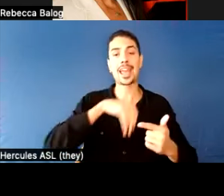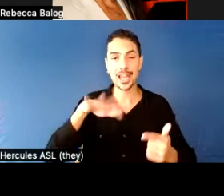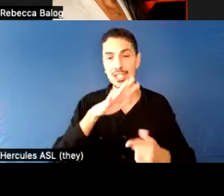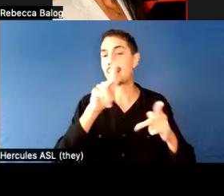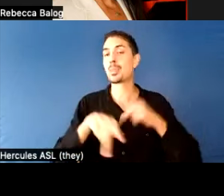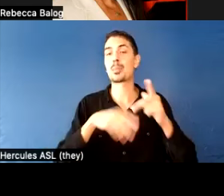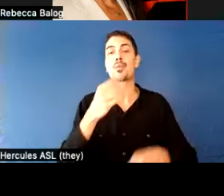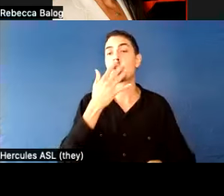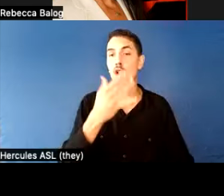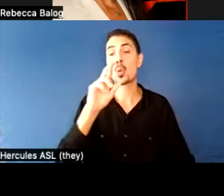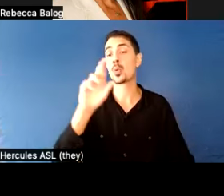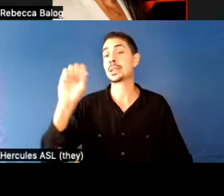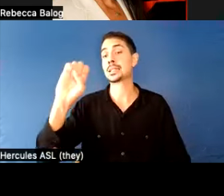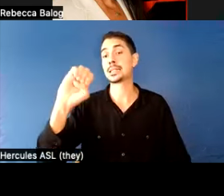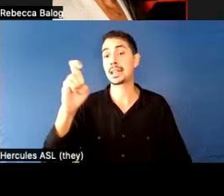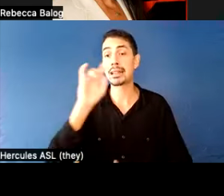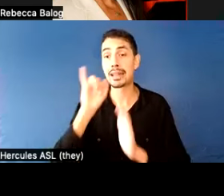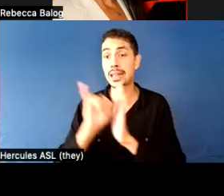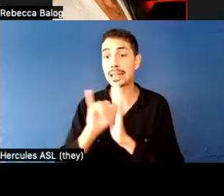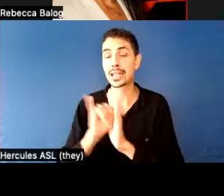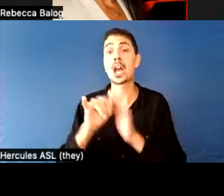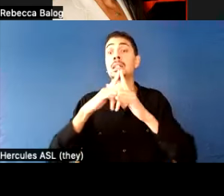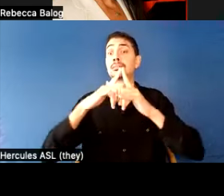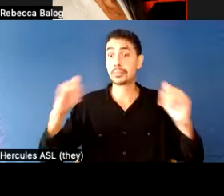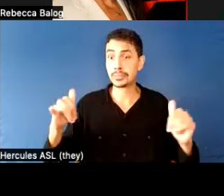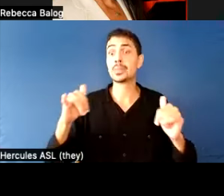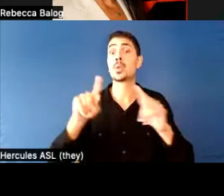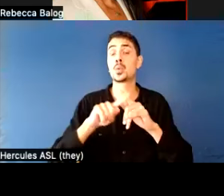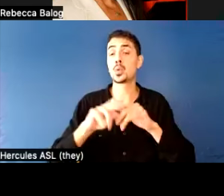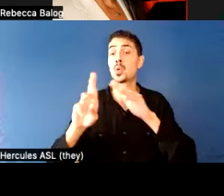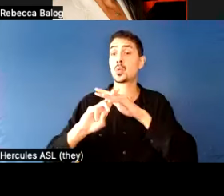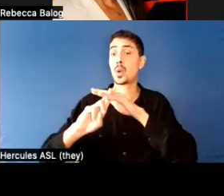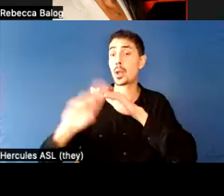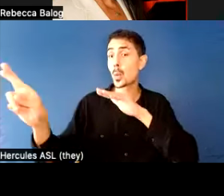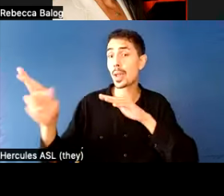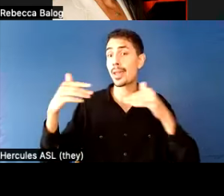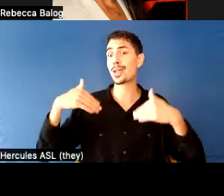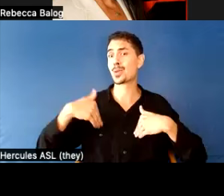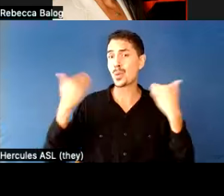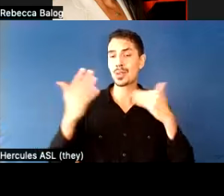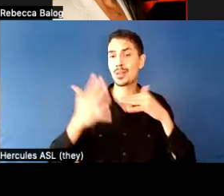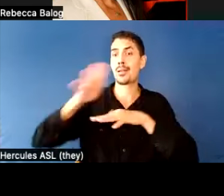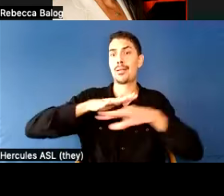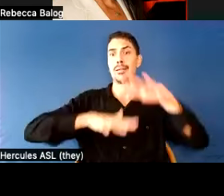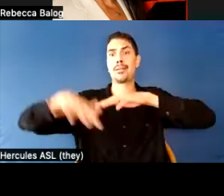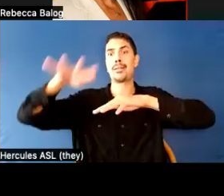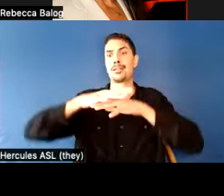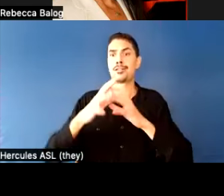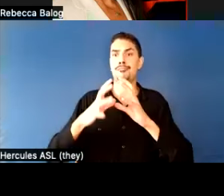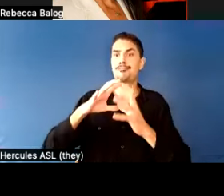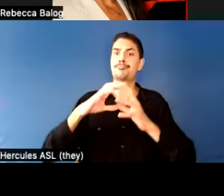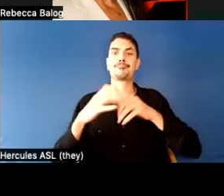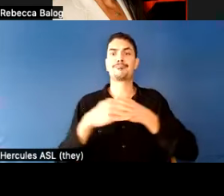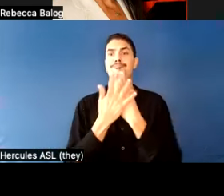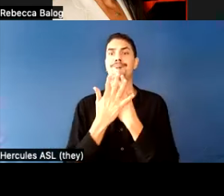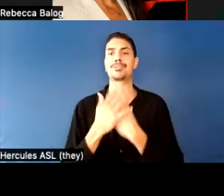identity that are also youth and runaway. It's the margins of the margins of the margins. So it's good to remember that language.